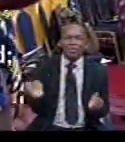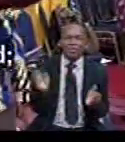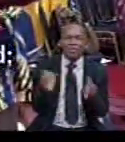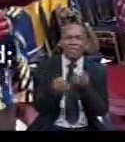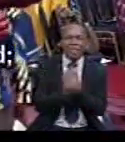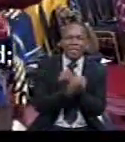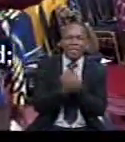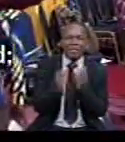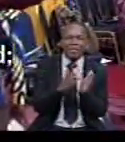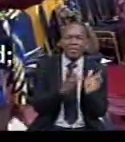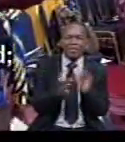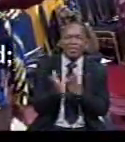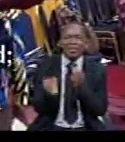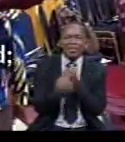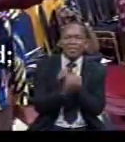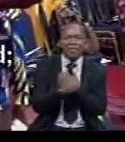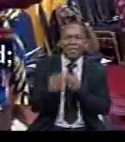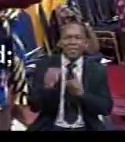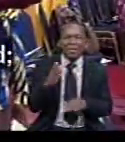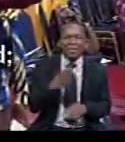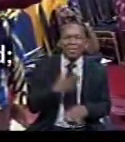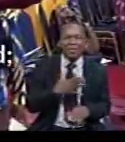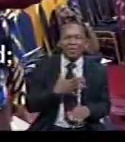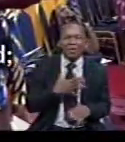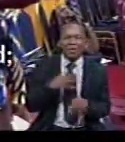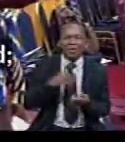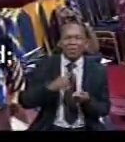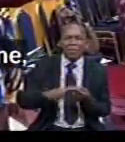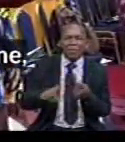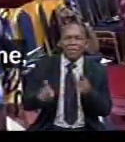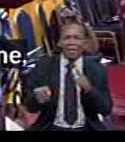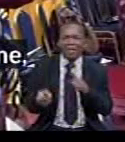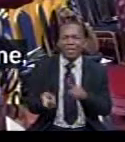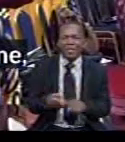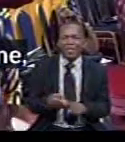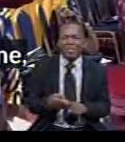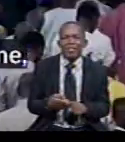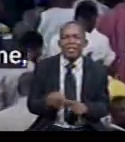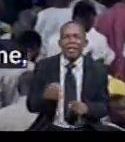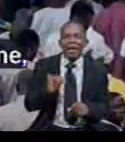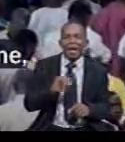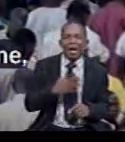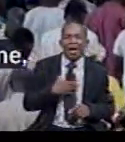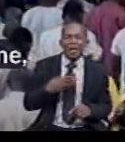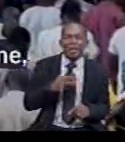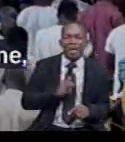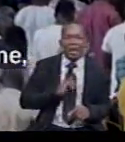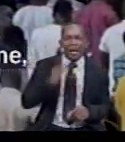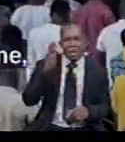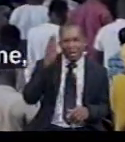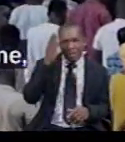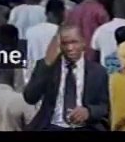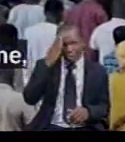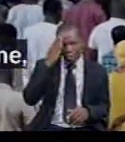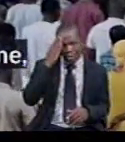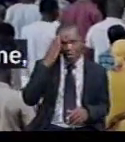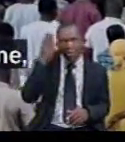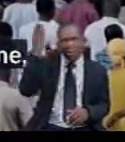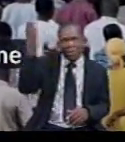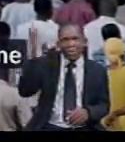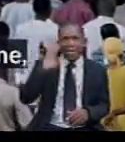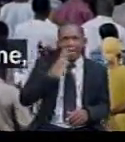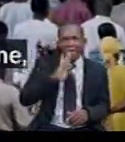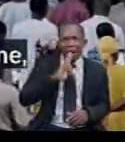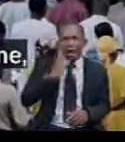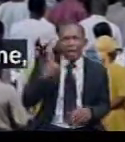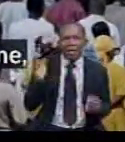precious Jesus, Savior, friend, and I know